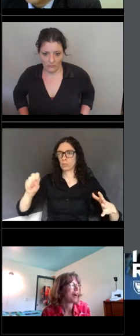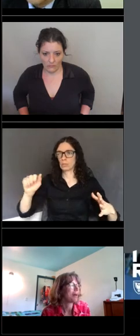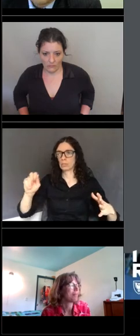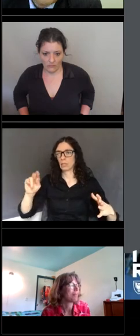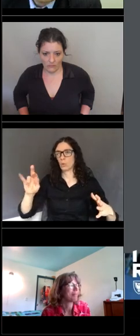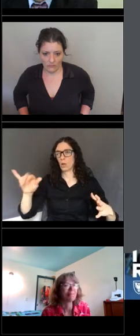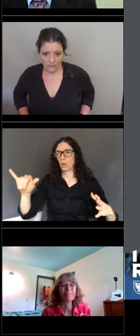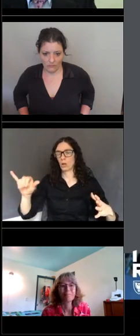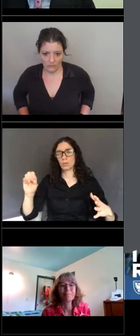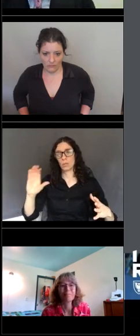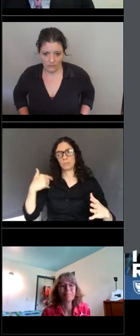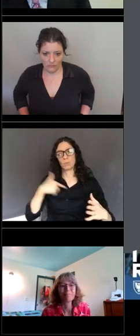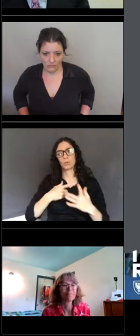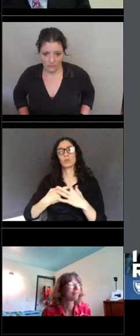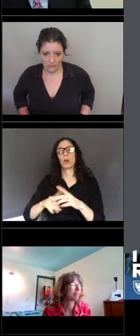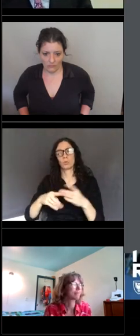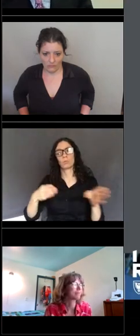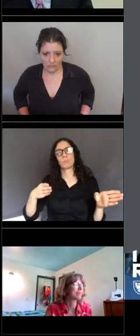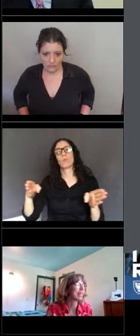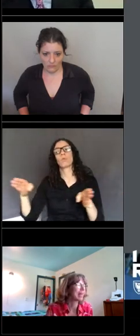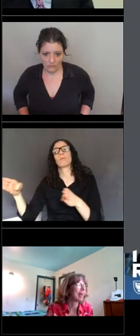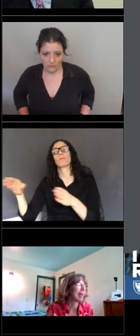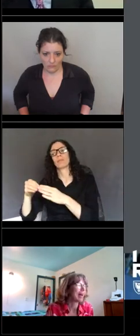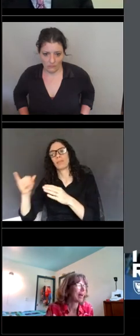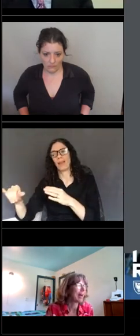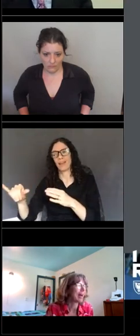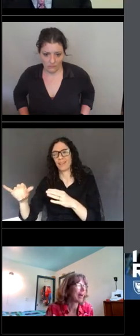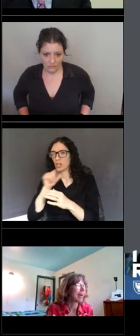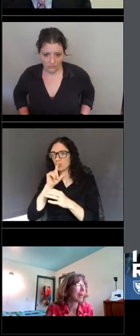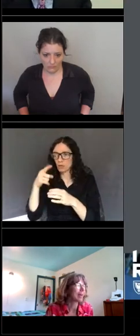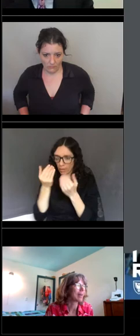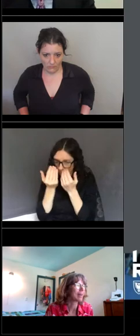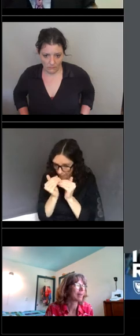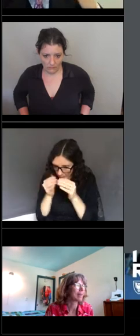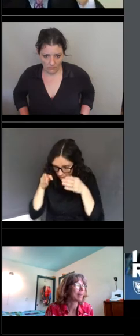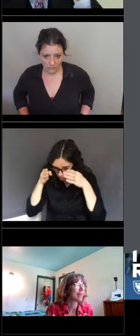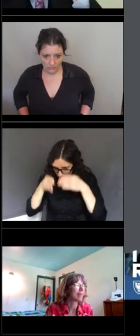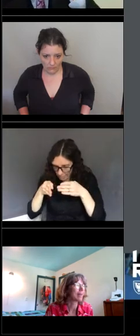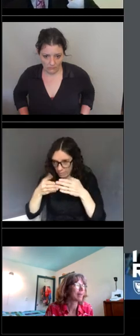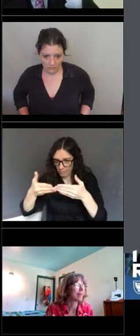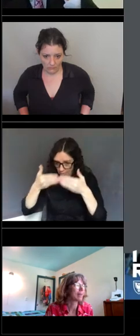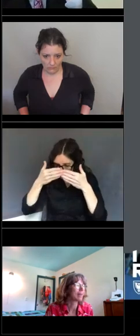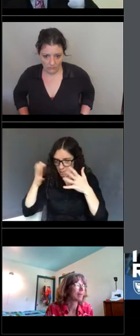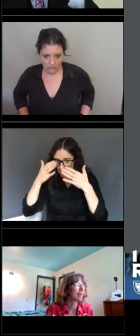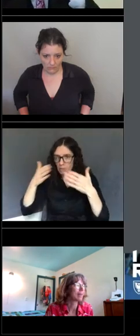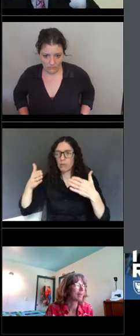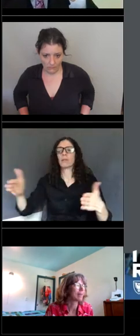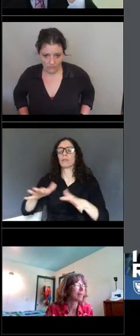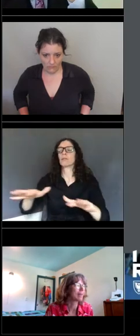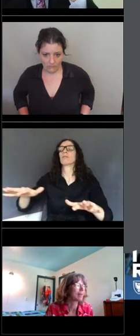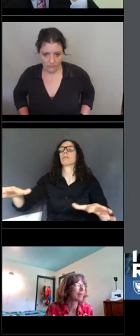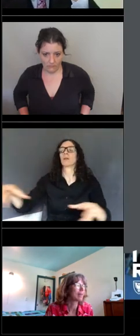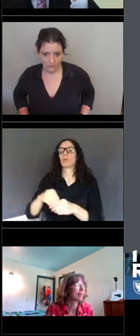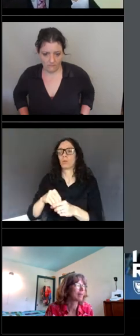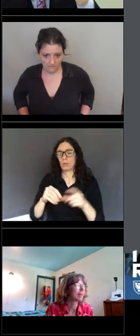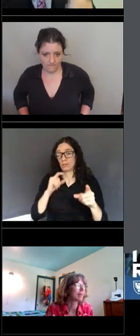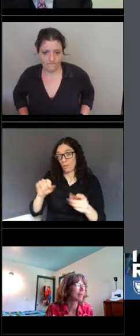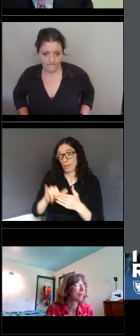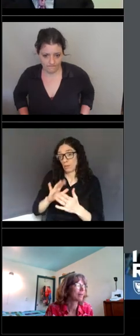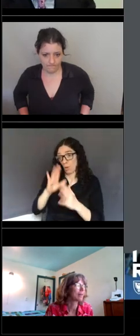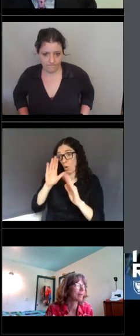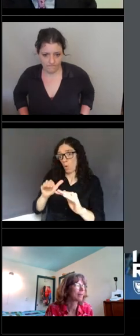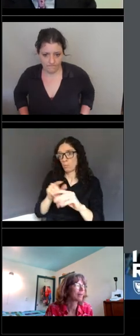Yeah, that would be the hope, yeah. But then again, you know, there has to be, I mean, it has to be stated, open